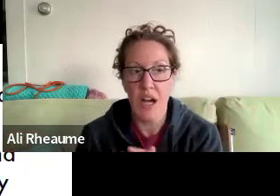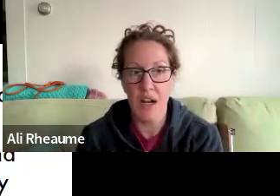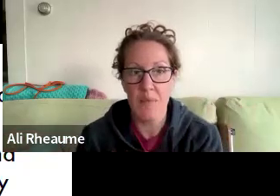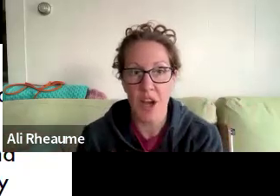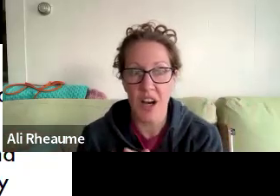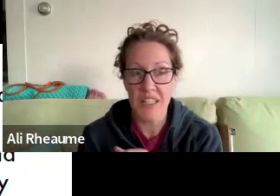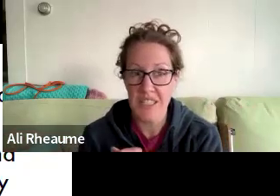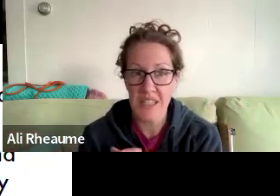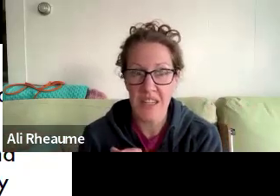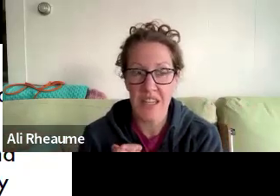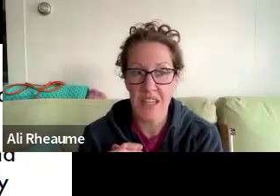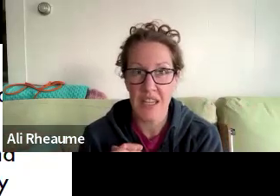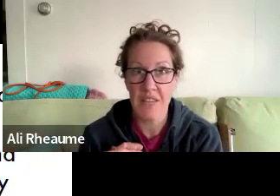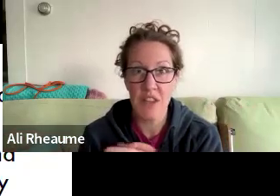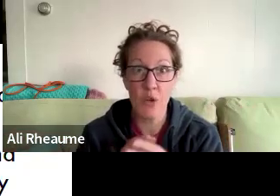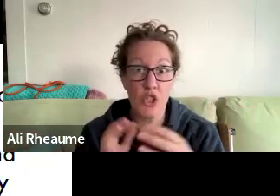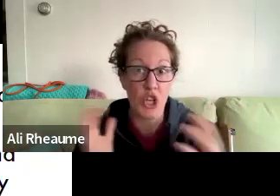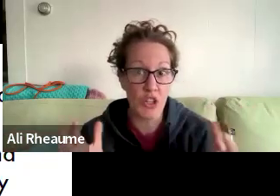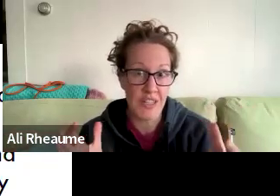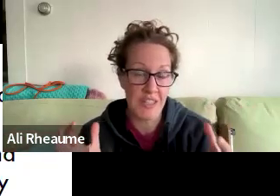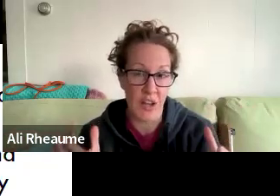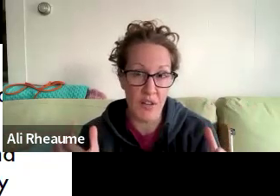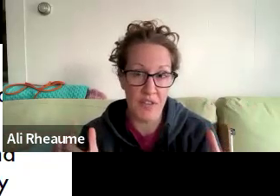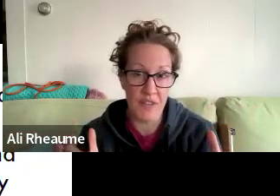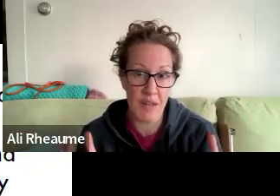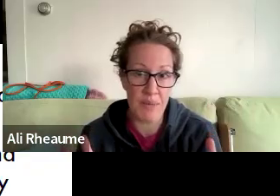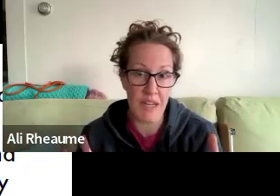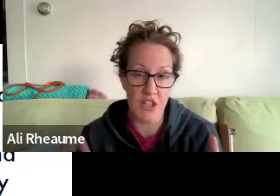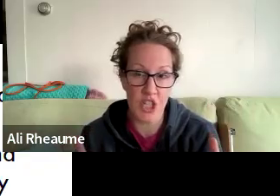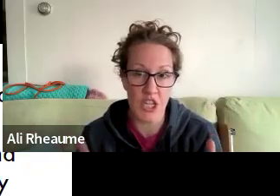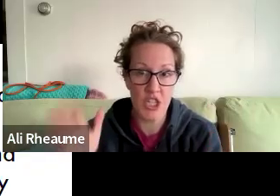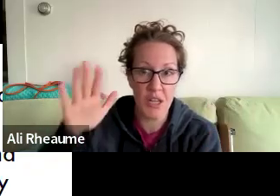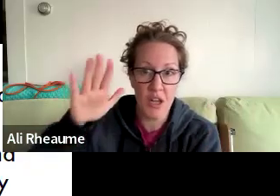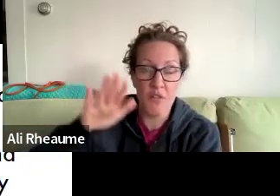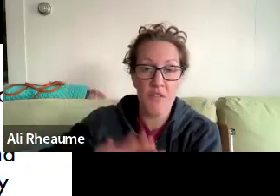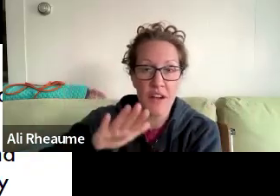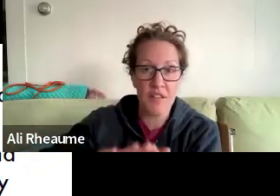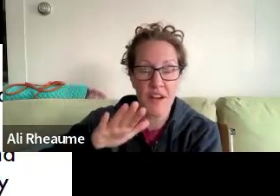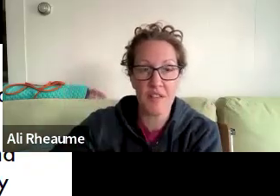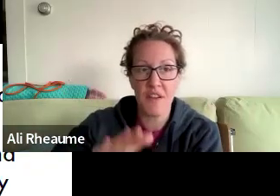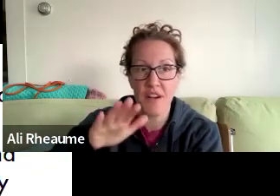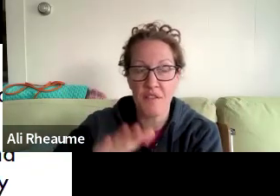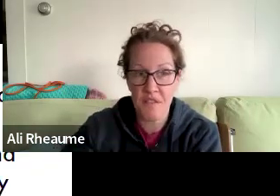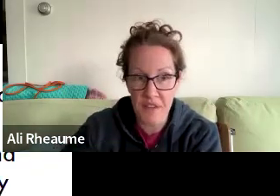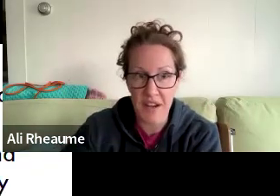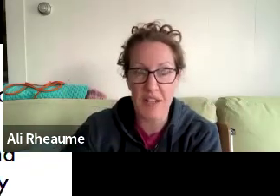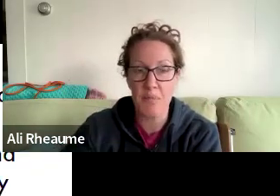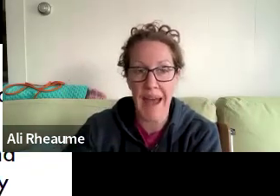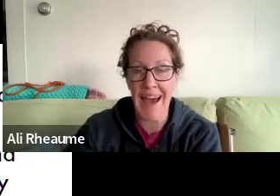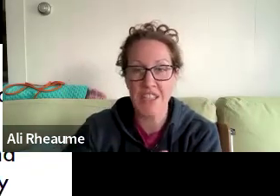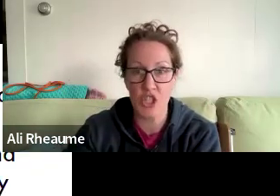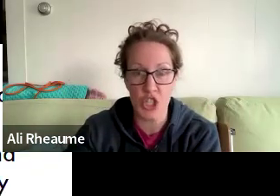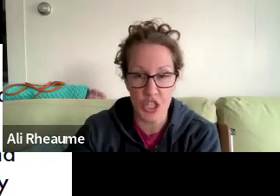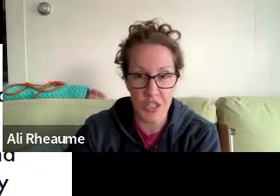nature, honestly, even though dirt itself can be unchanging, very, very, very,